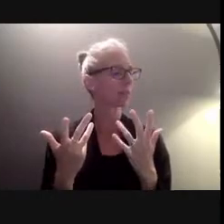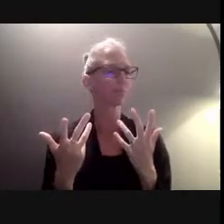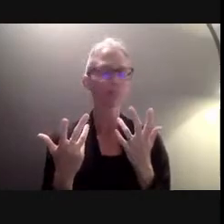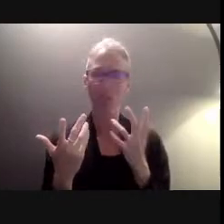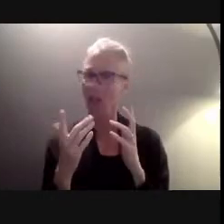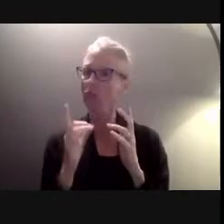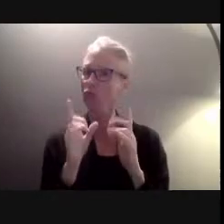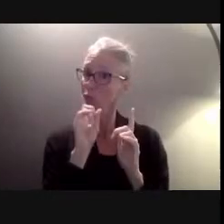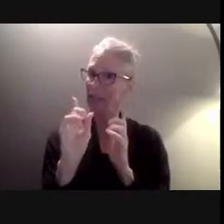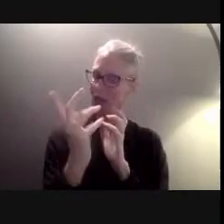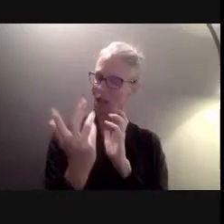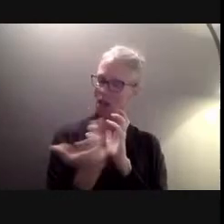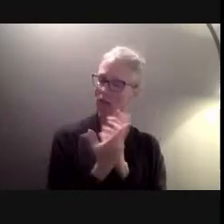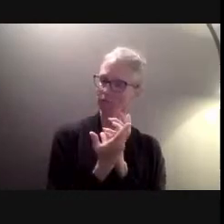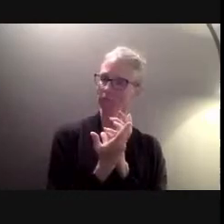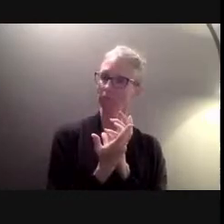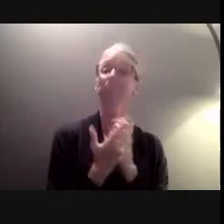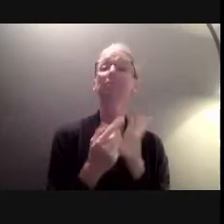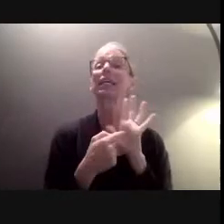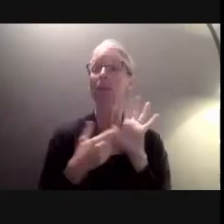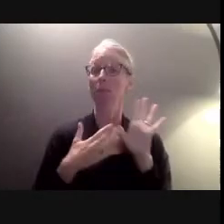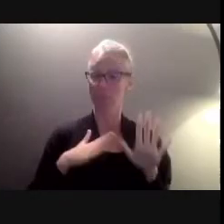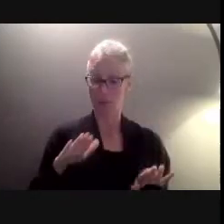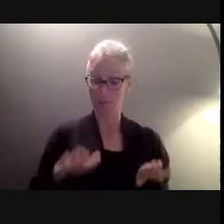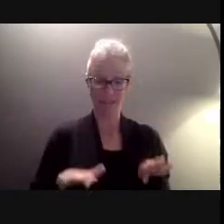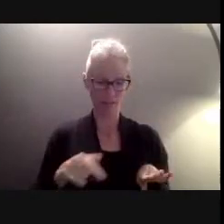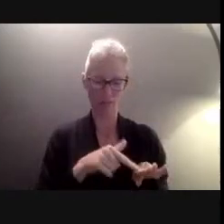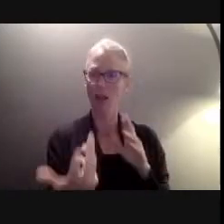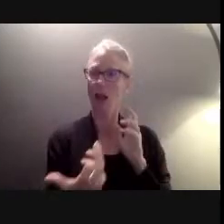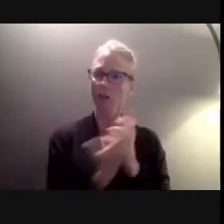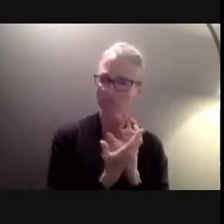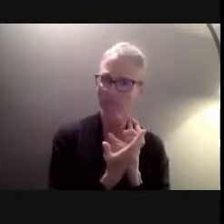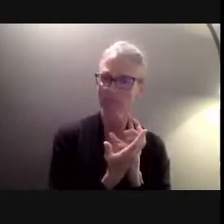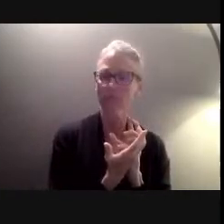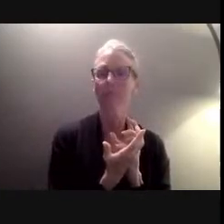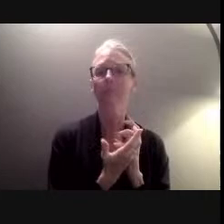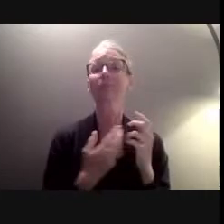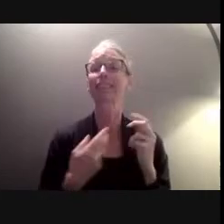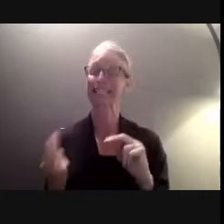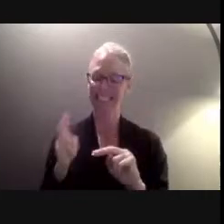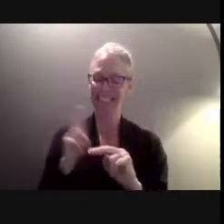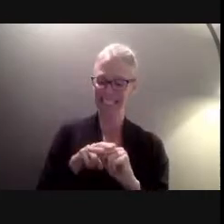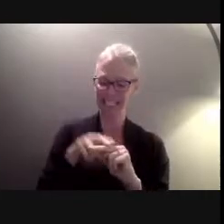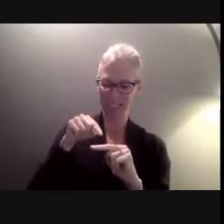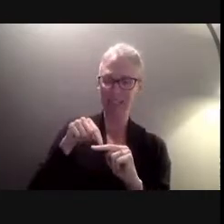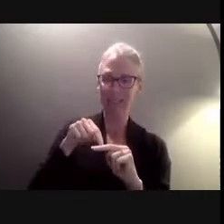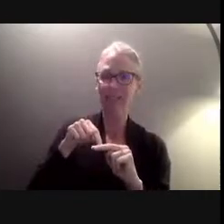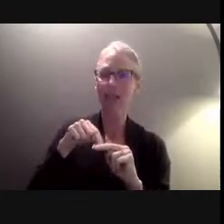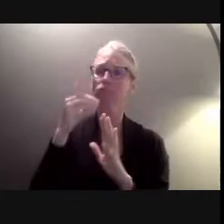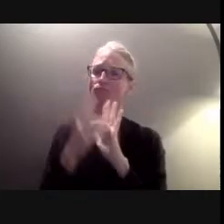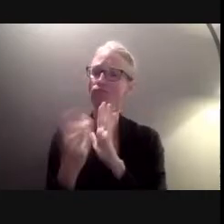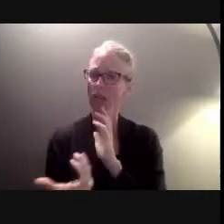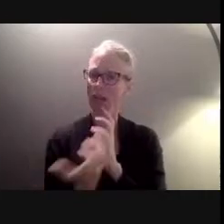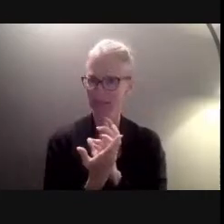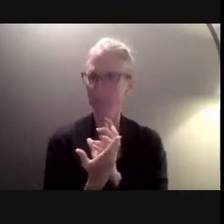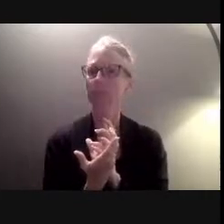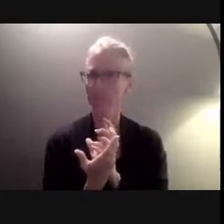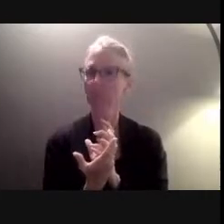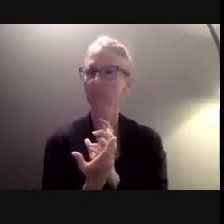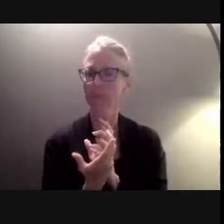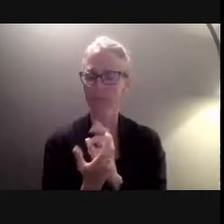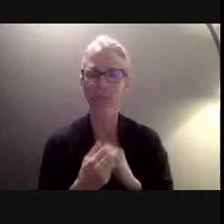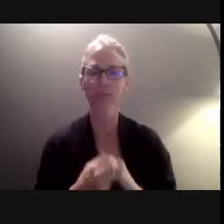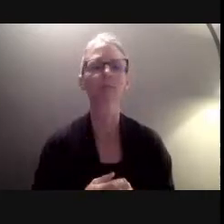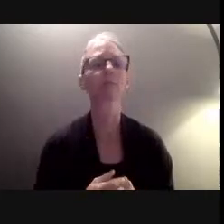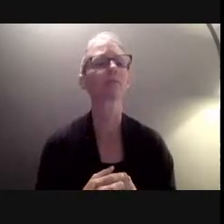made for the certain person. Like my pedals are custom and how I have my seat a certain way is custom. So I